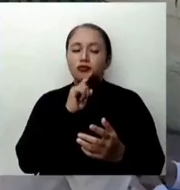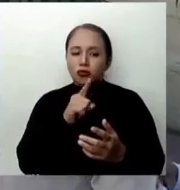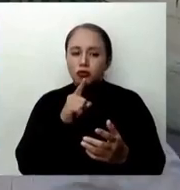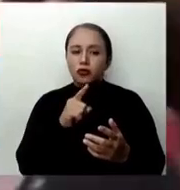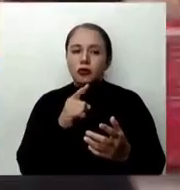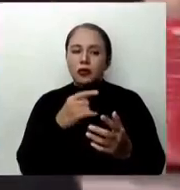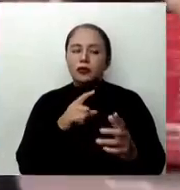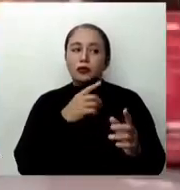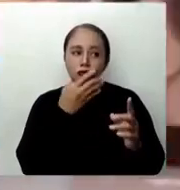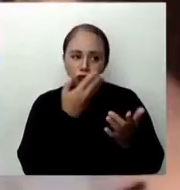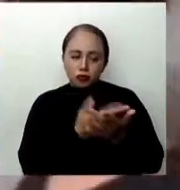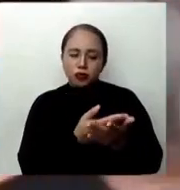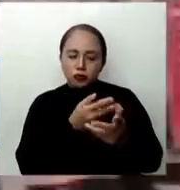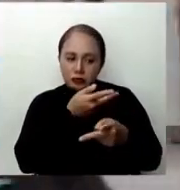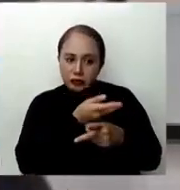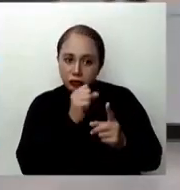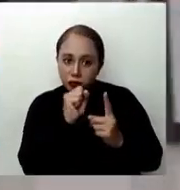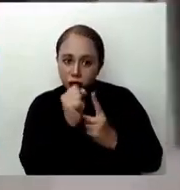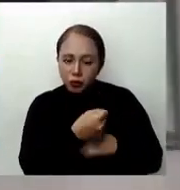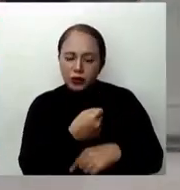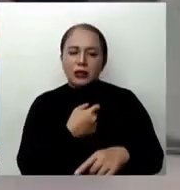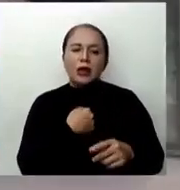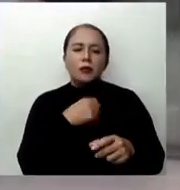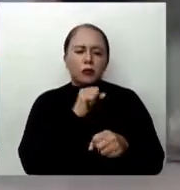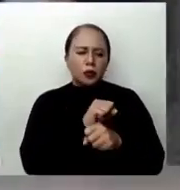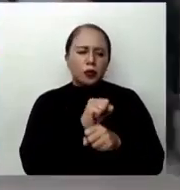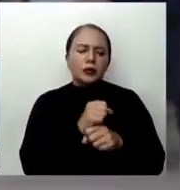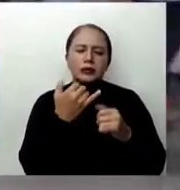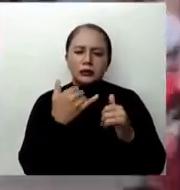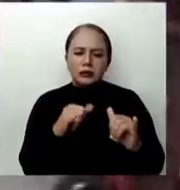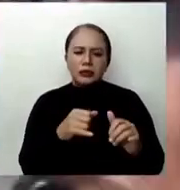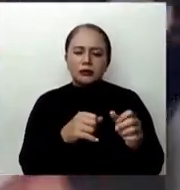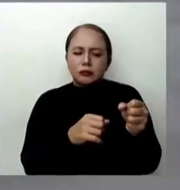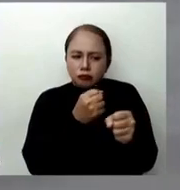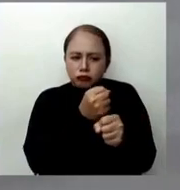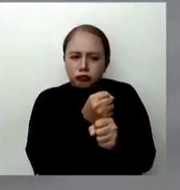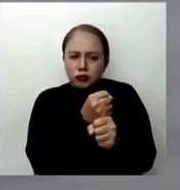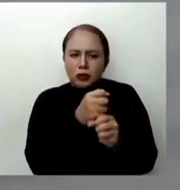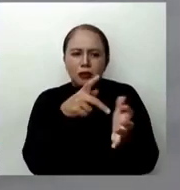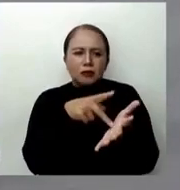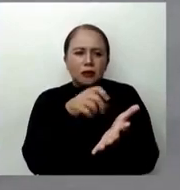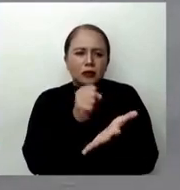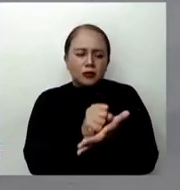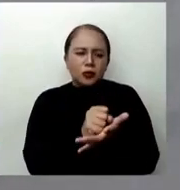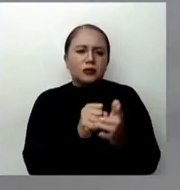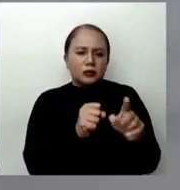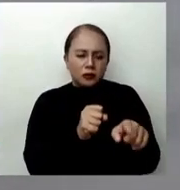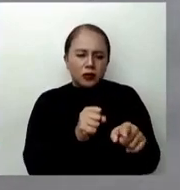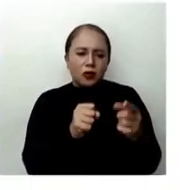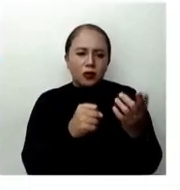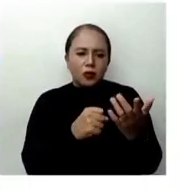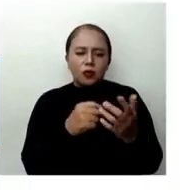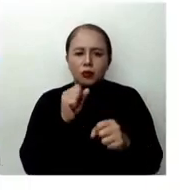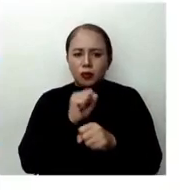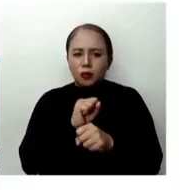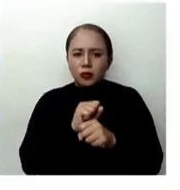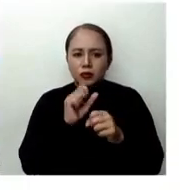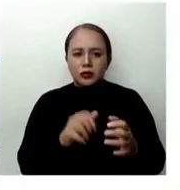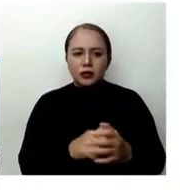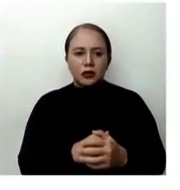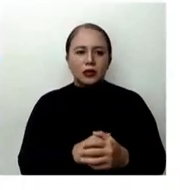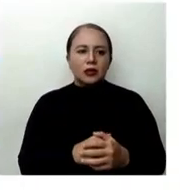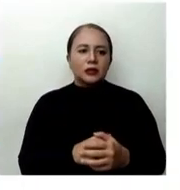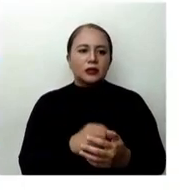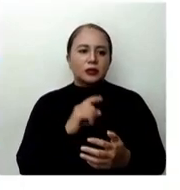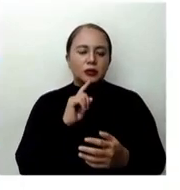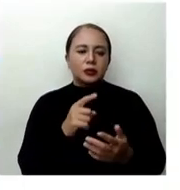well. There are certain employers who still hold the passport of the household worker. And when in fact the